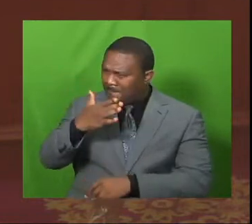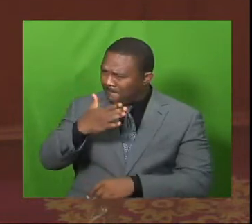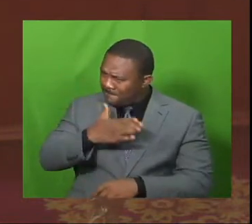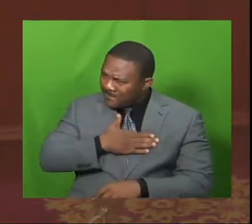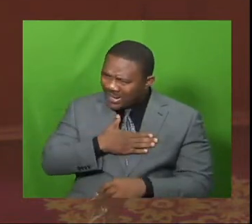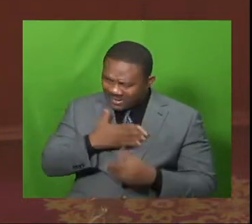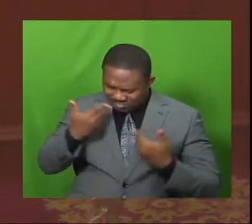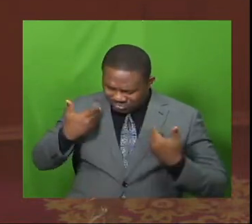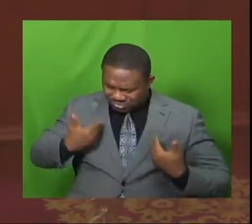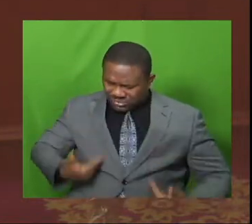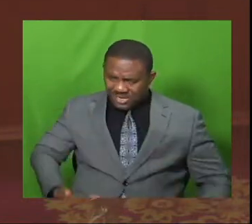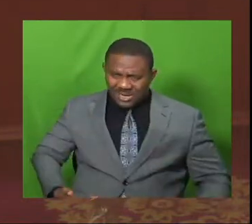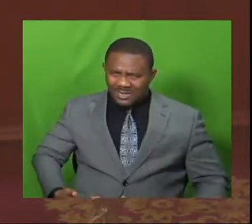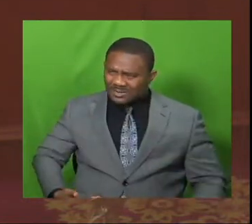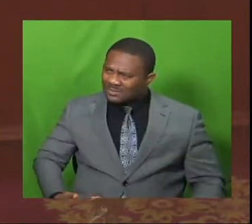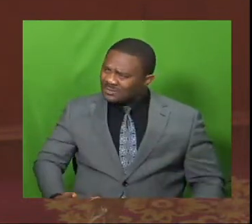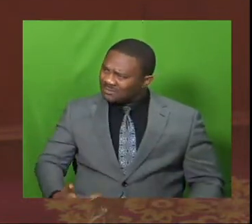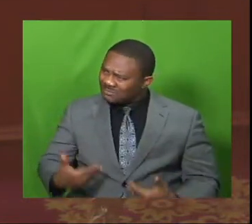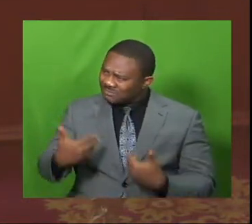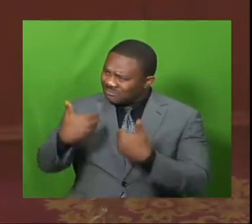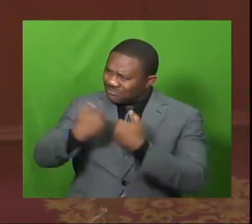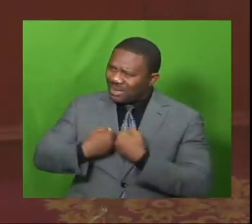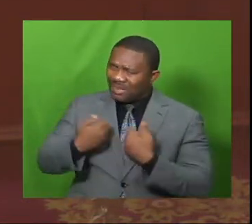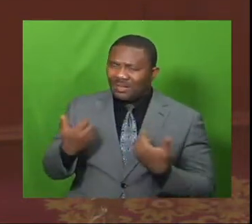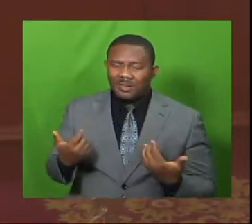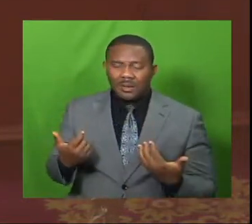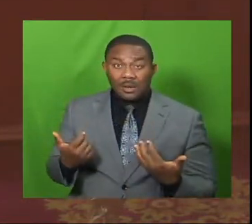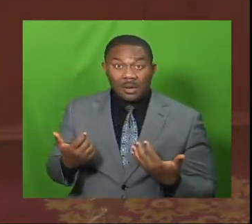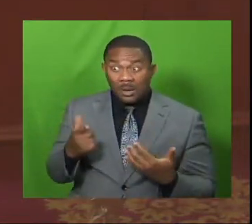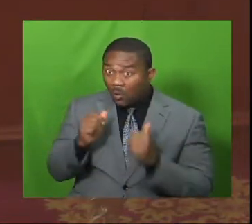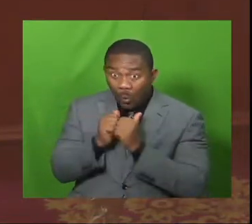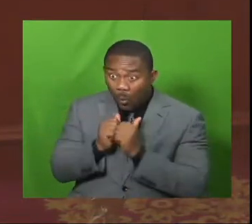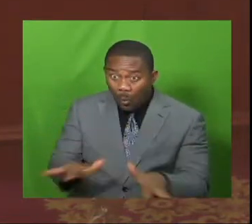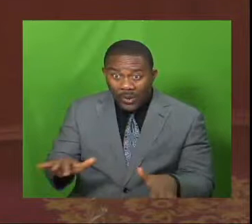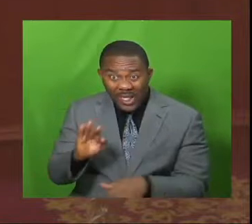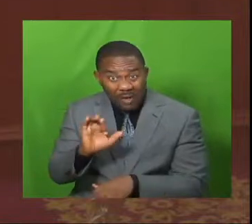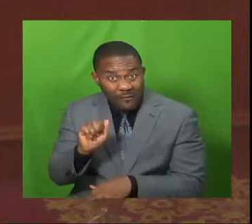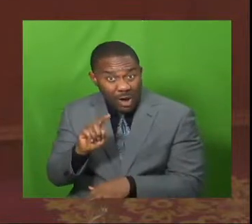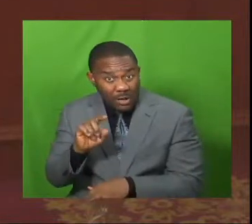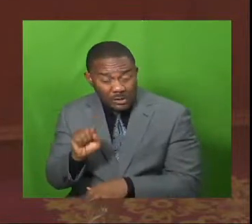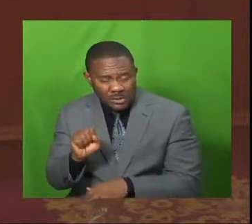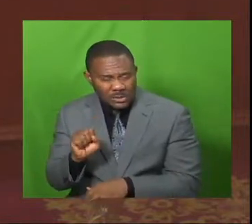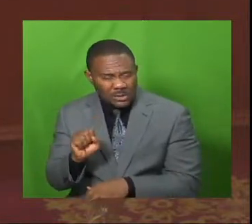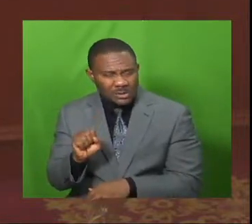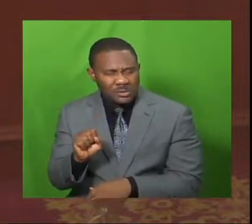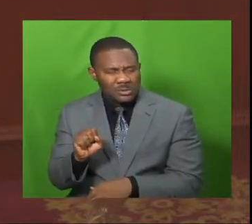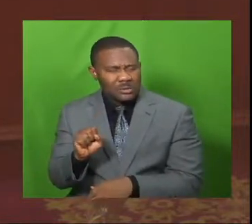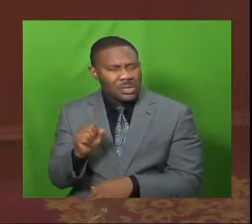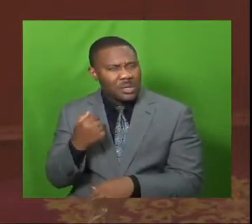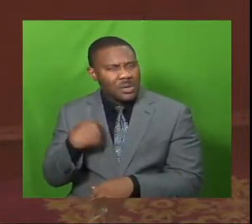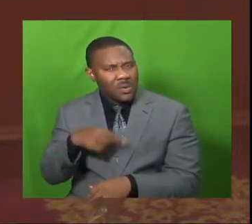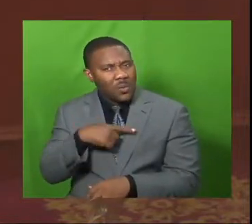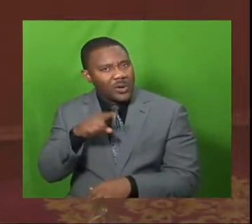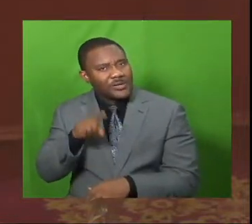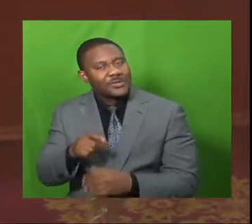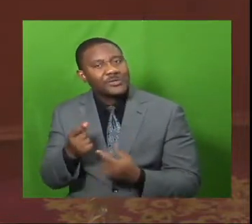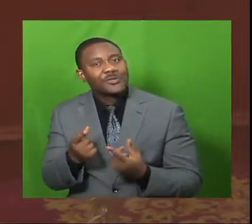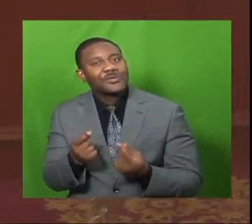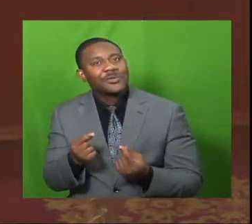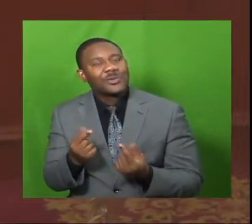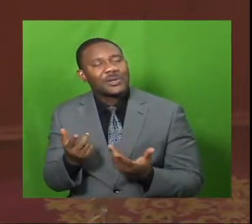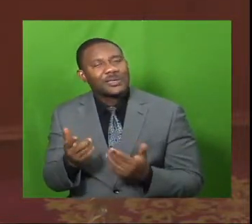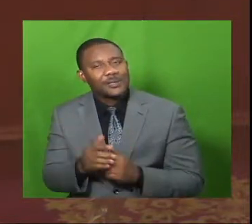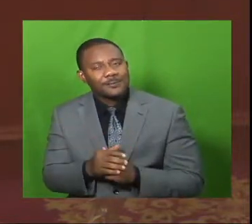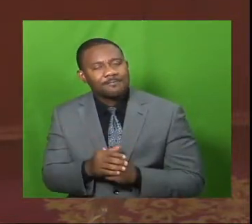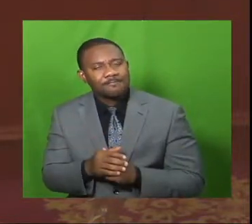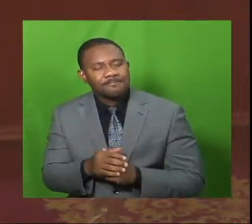dented by saying things that are not supported by the facts. And we should lead the way from the highest level. It is the reason,